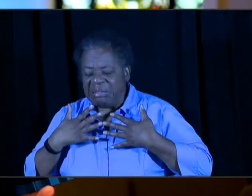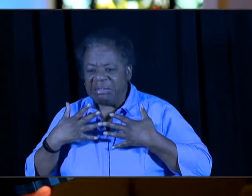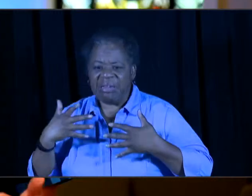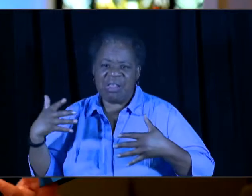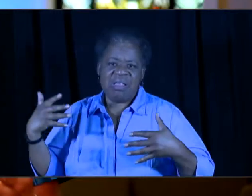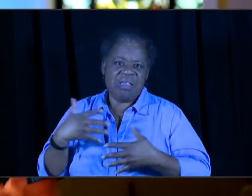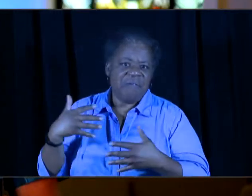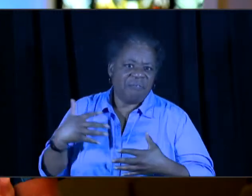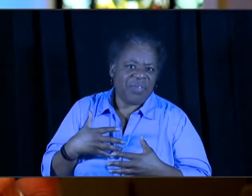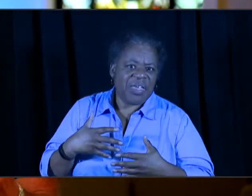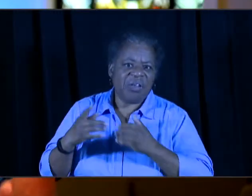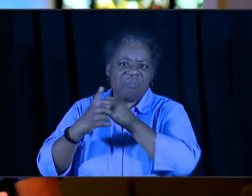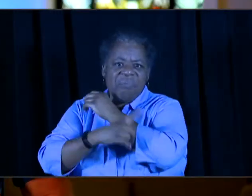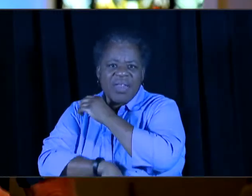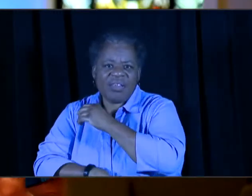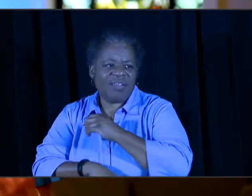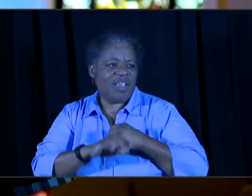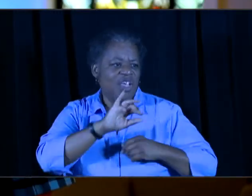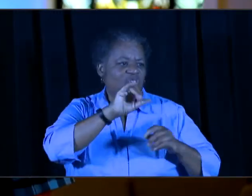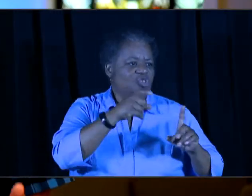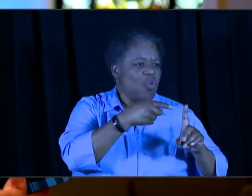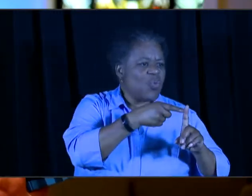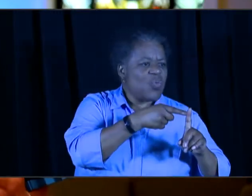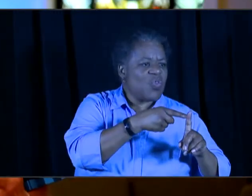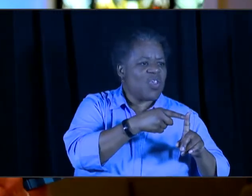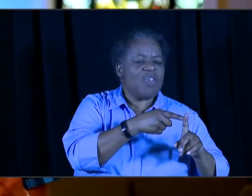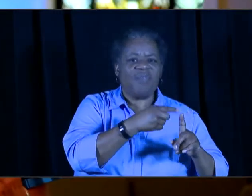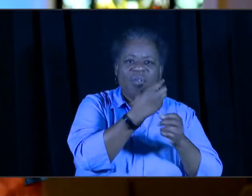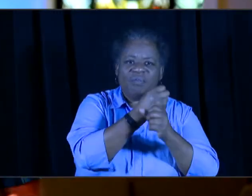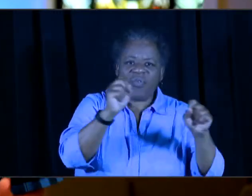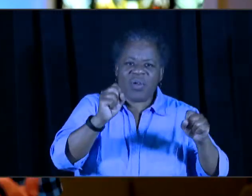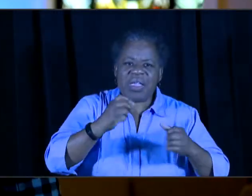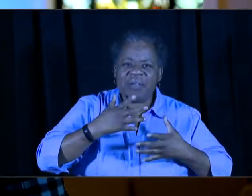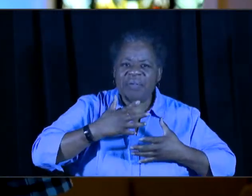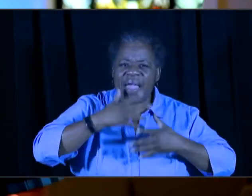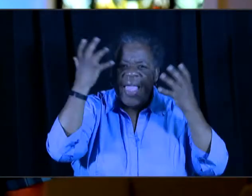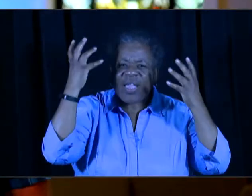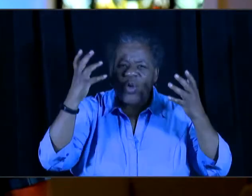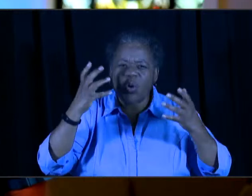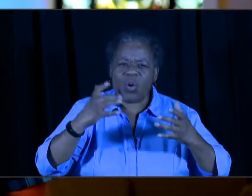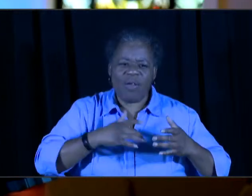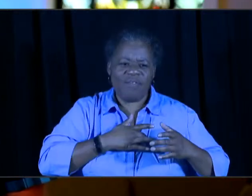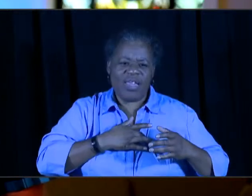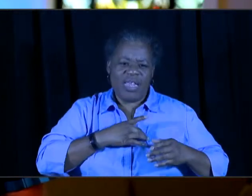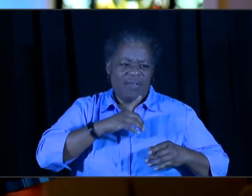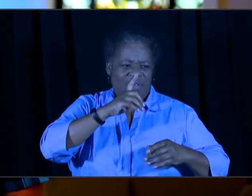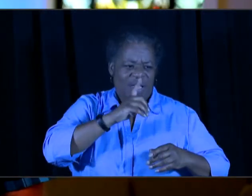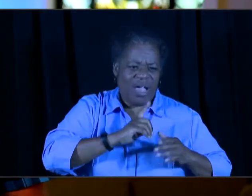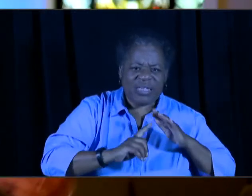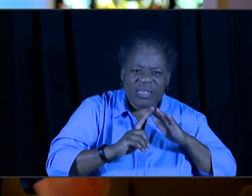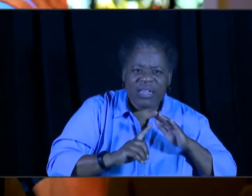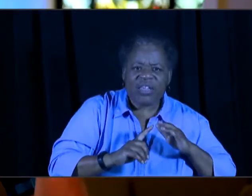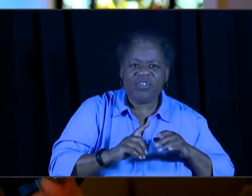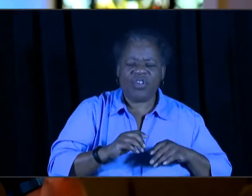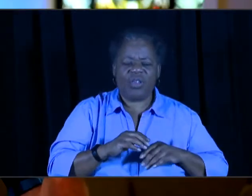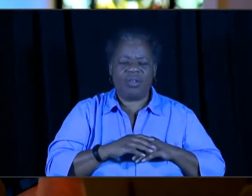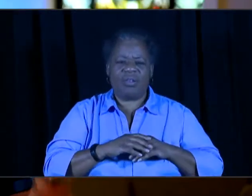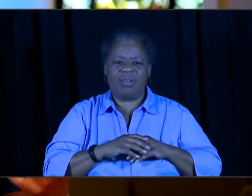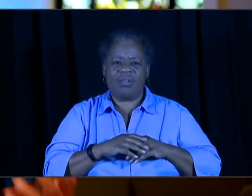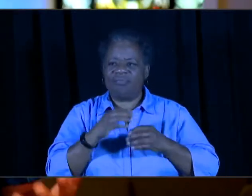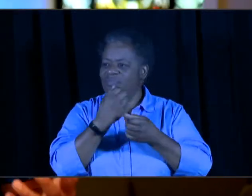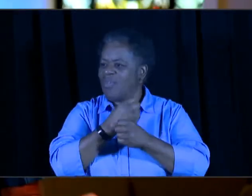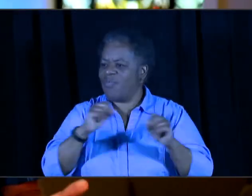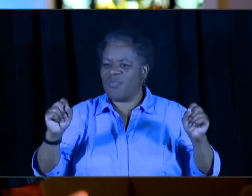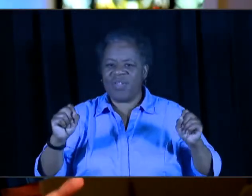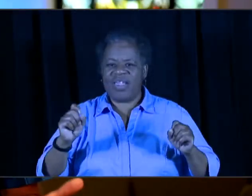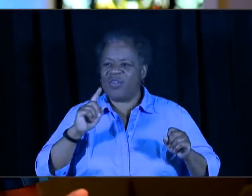punishment. Joseph is free of his anger and his feelings of rejection and isolation. They're free to